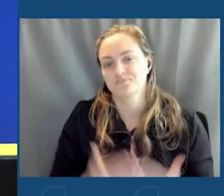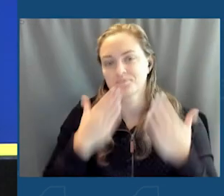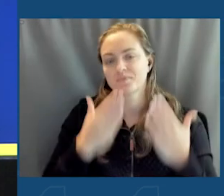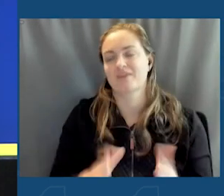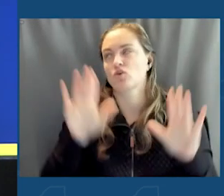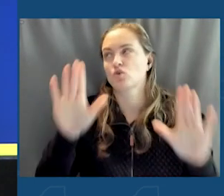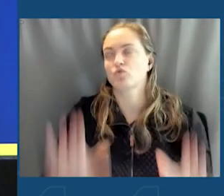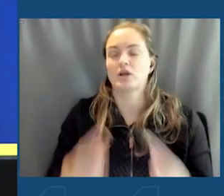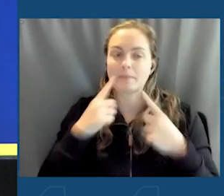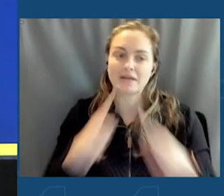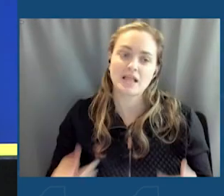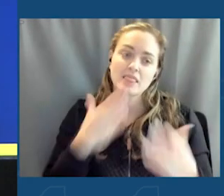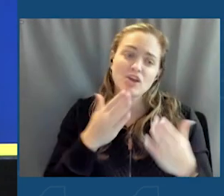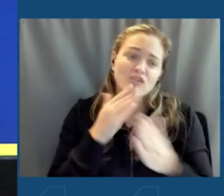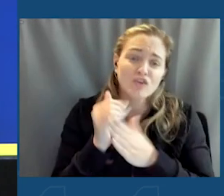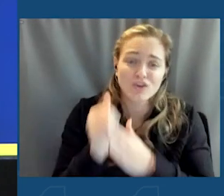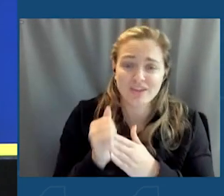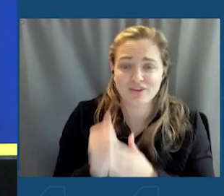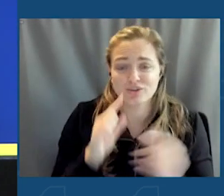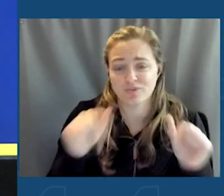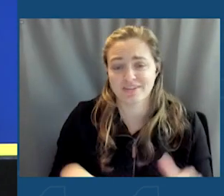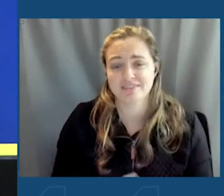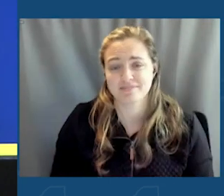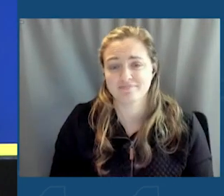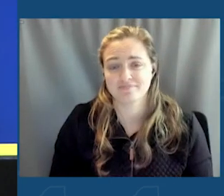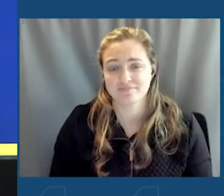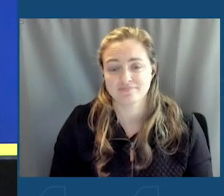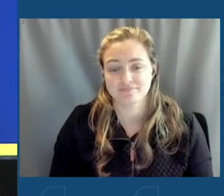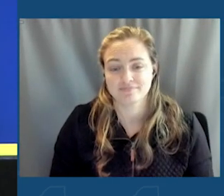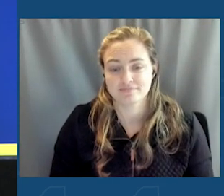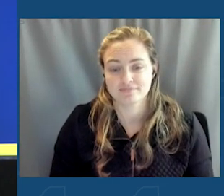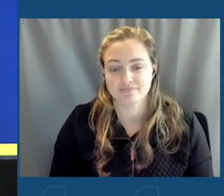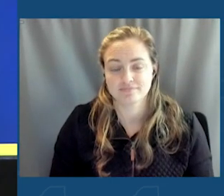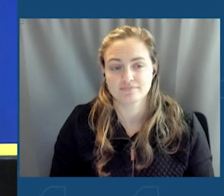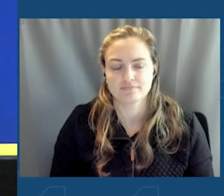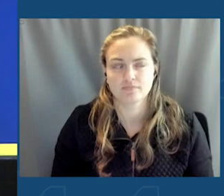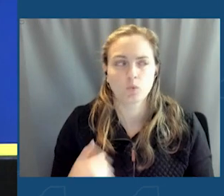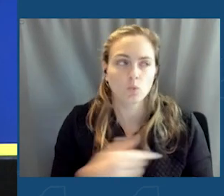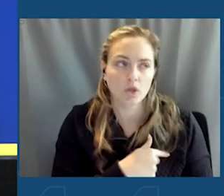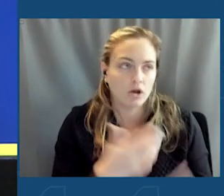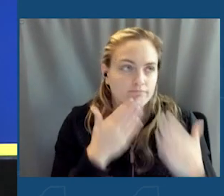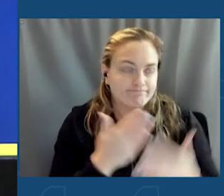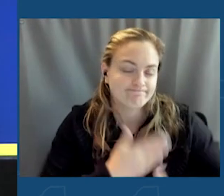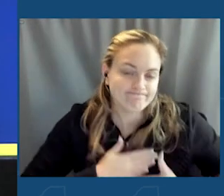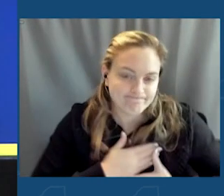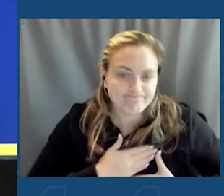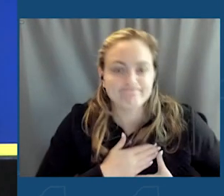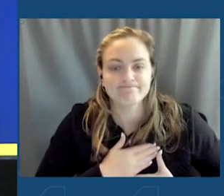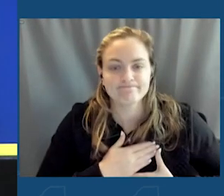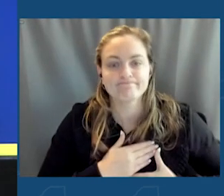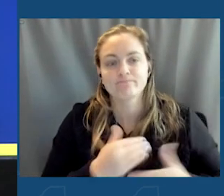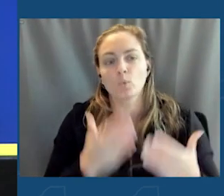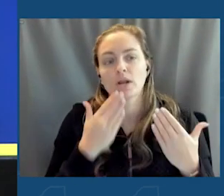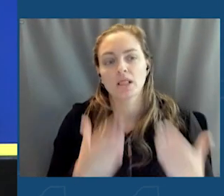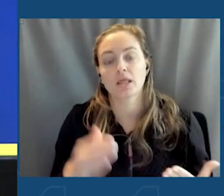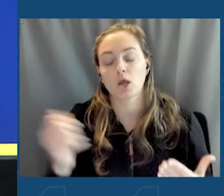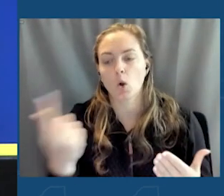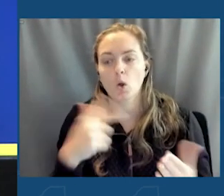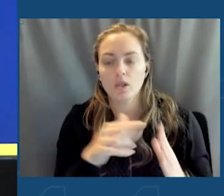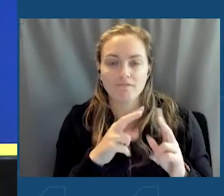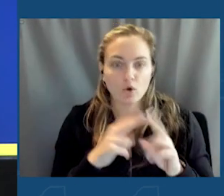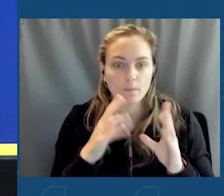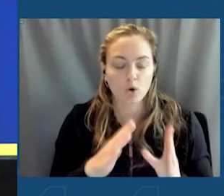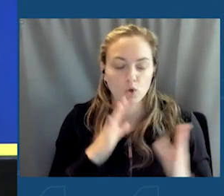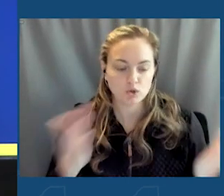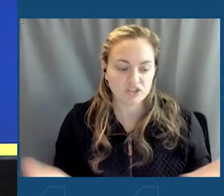thank you for your leadership on this. We are so grateful, and I want to thank all of our partners who are